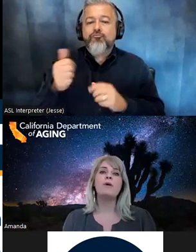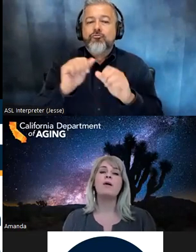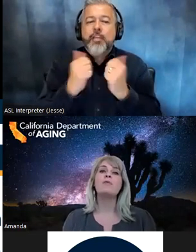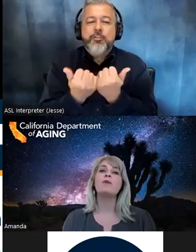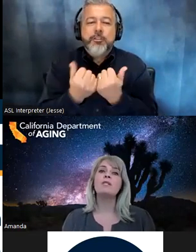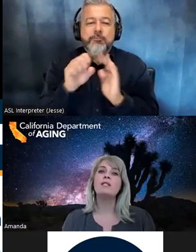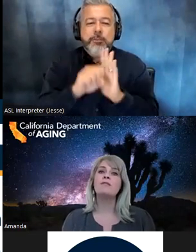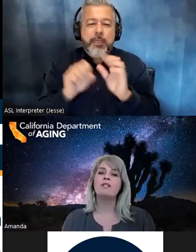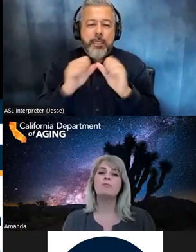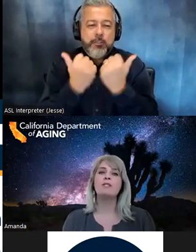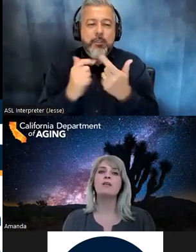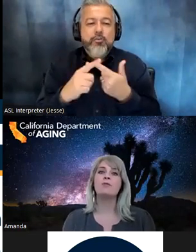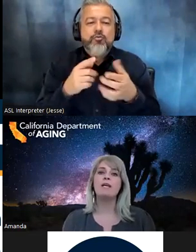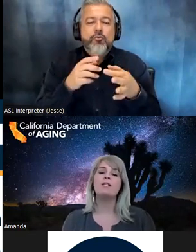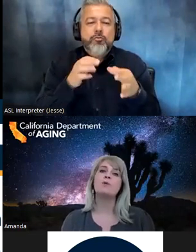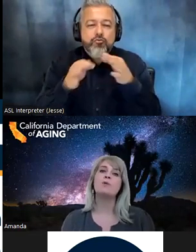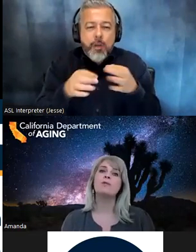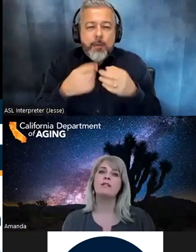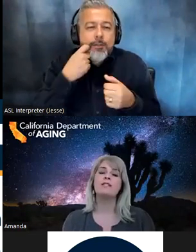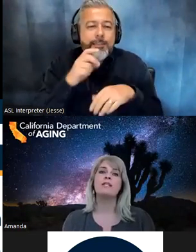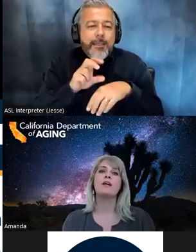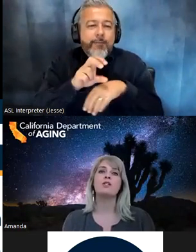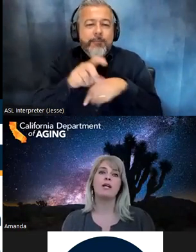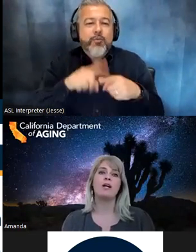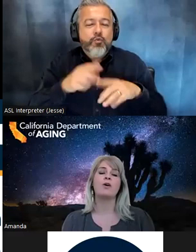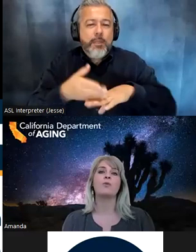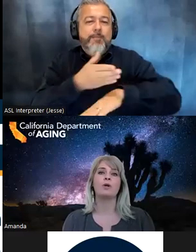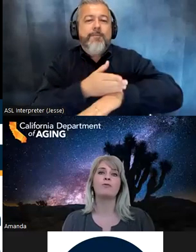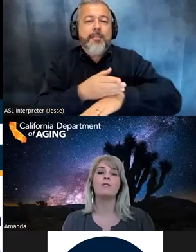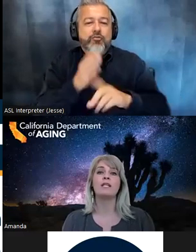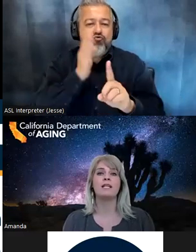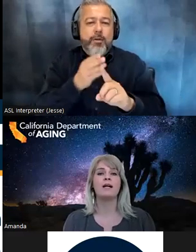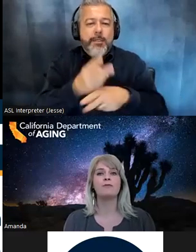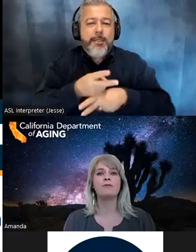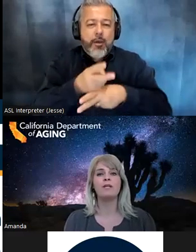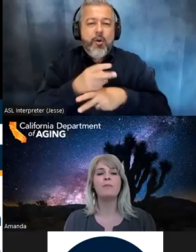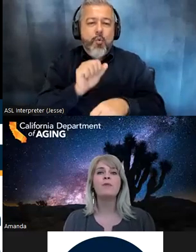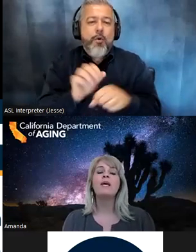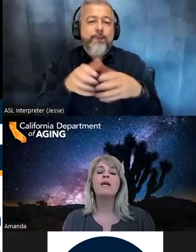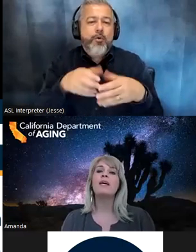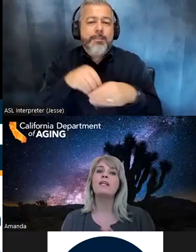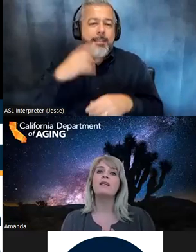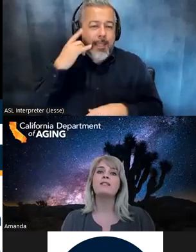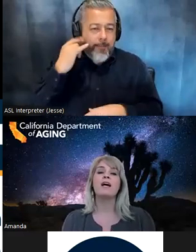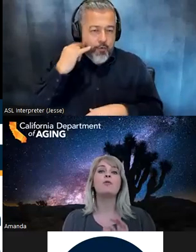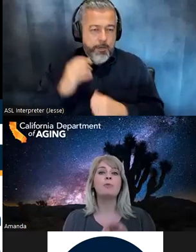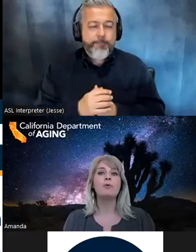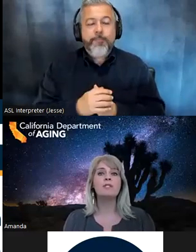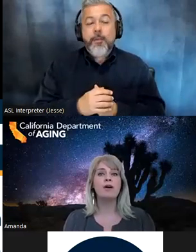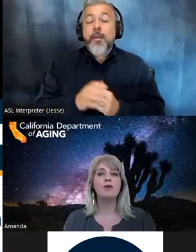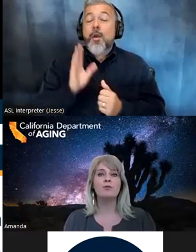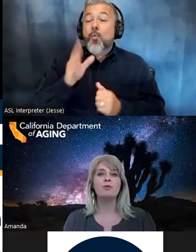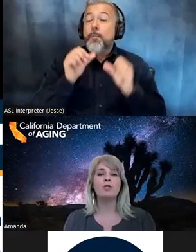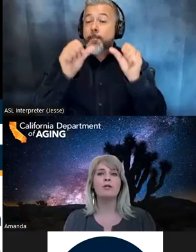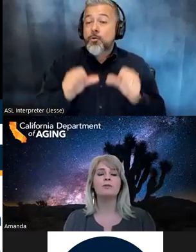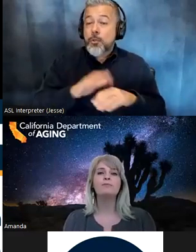describe the recent investments that are made into advancing a direct care workforce in California. It will be posted on